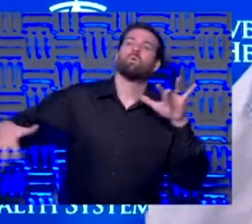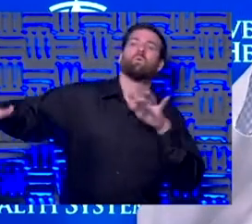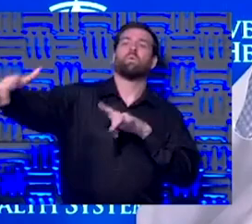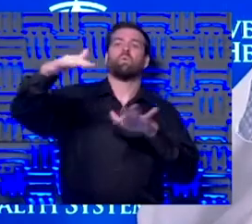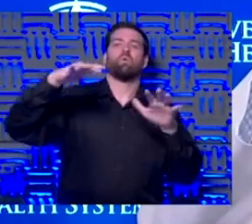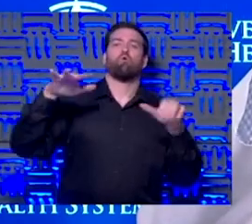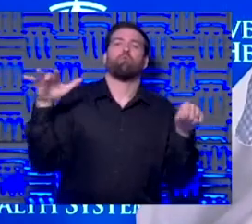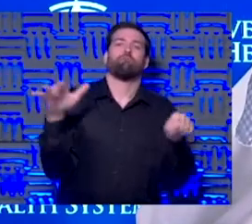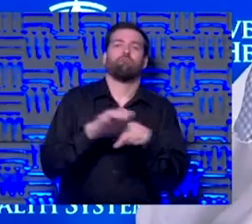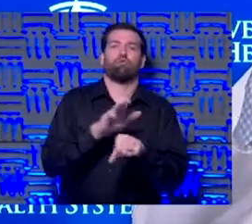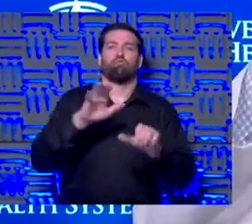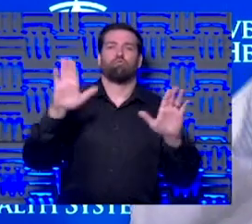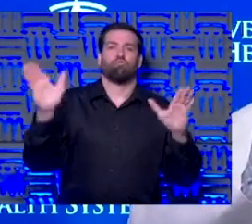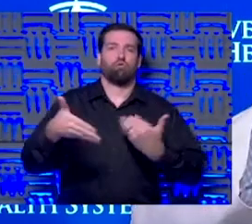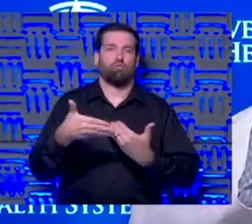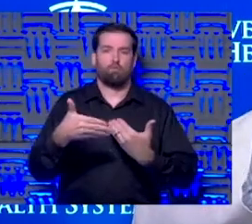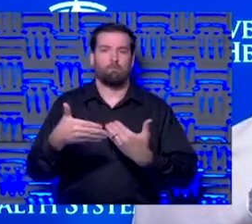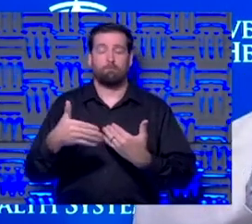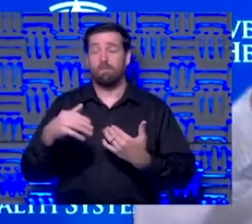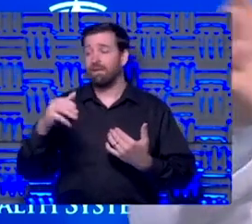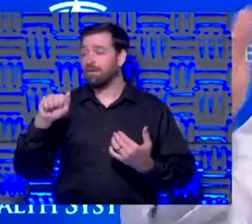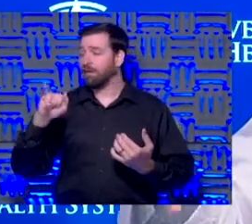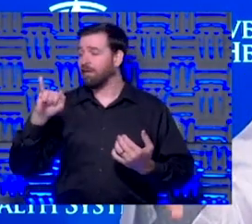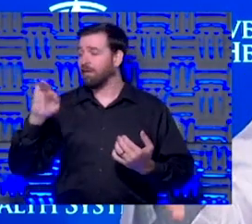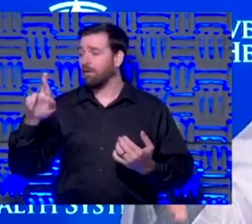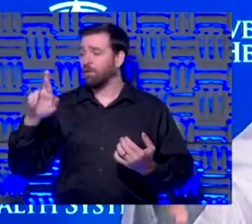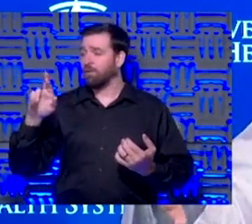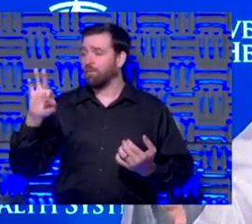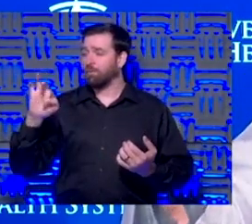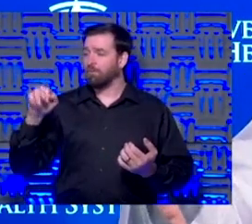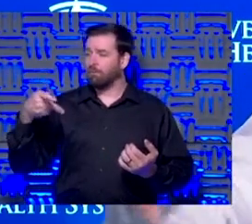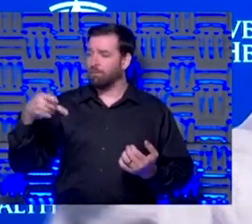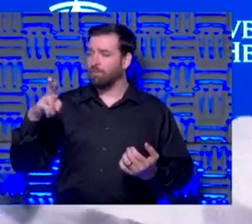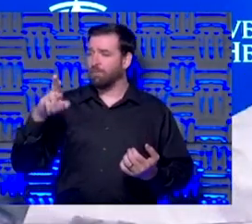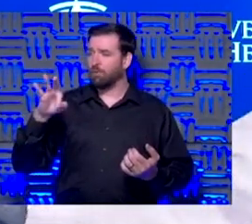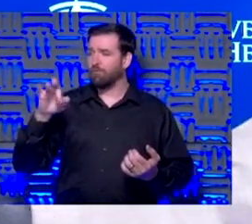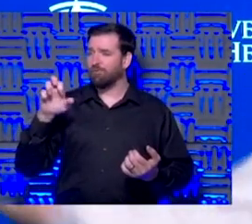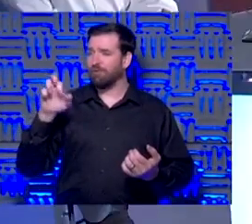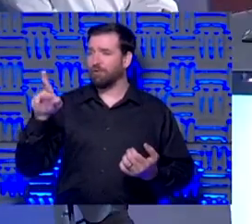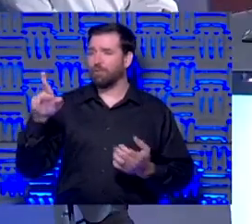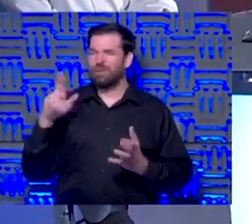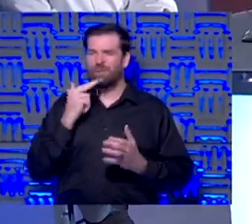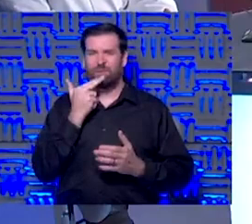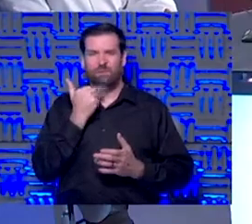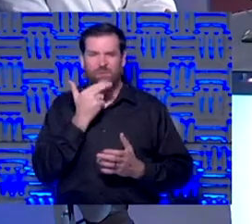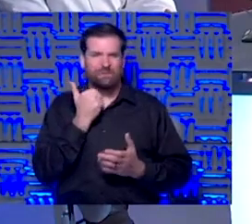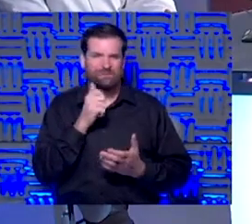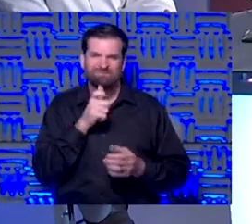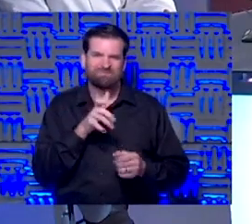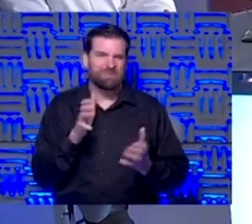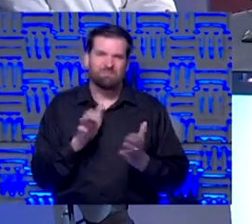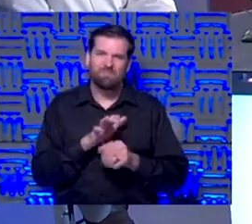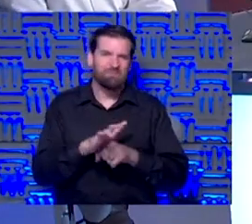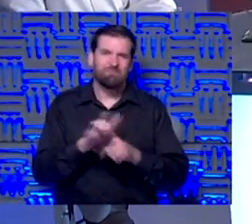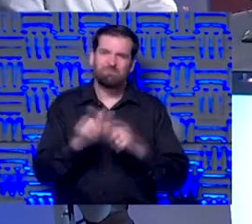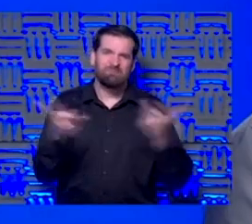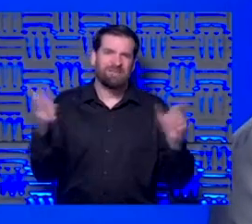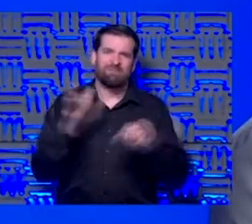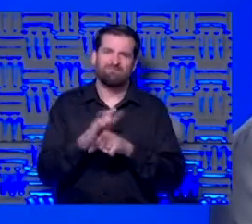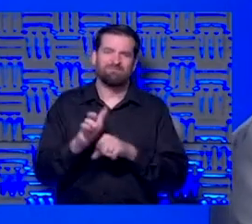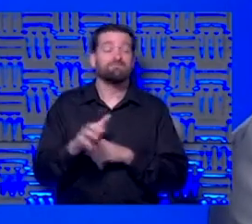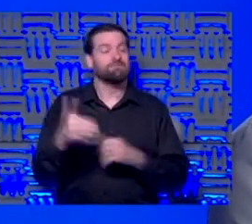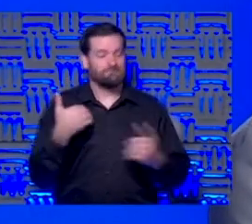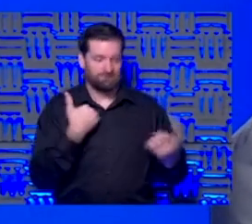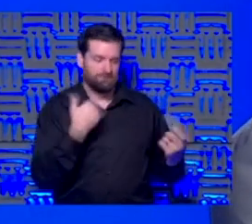just right in front of you. And the air purifiers generally are so small, they don't really, they're not going to handle a classroom very well. Yeah, and this is a difficult question. You know, I do